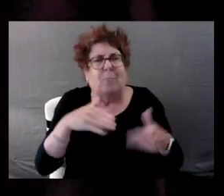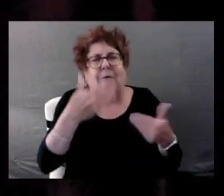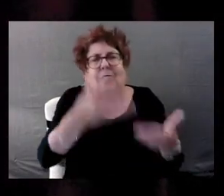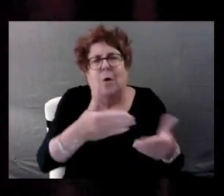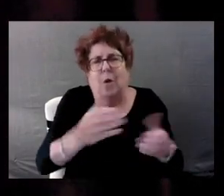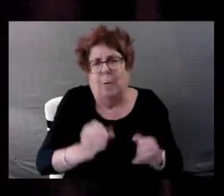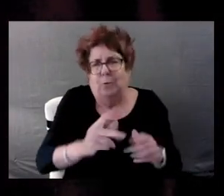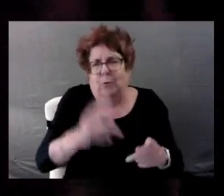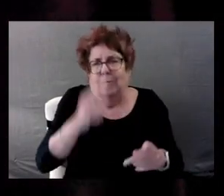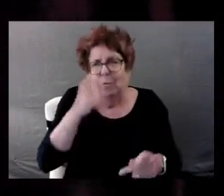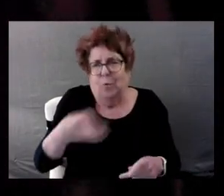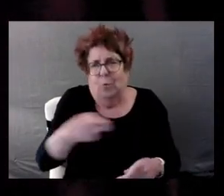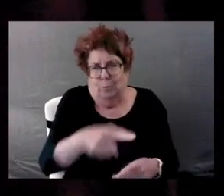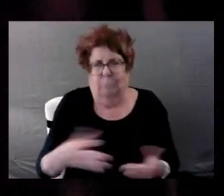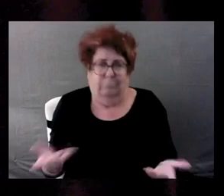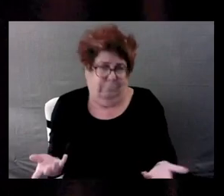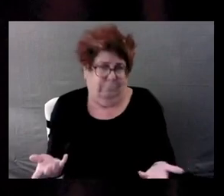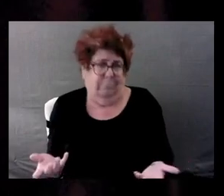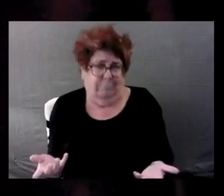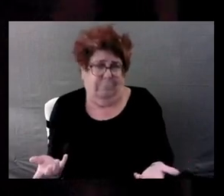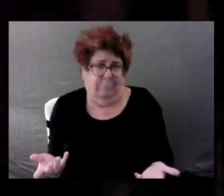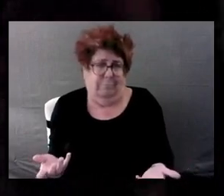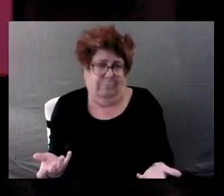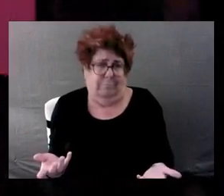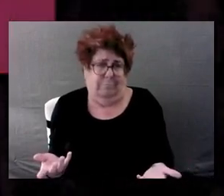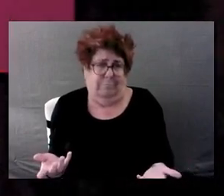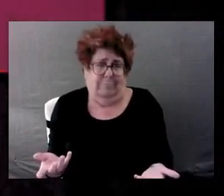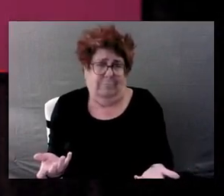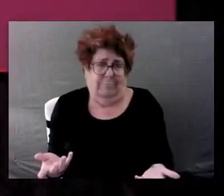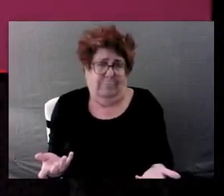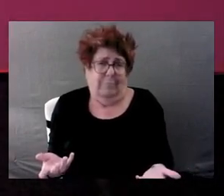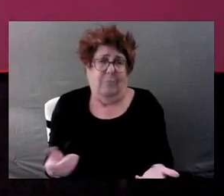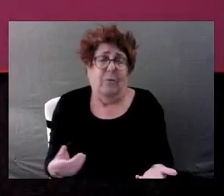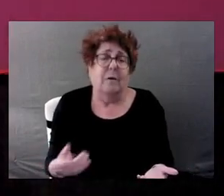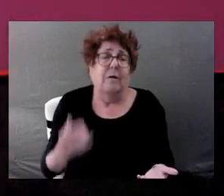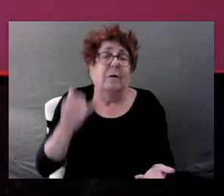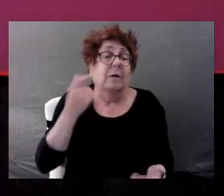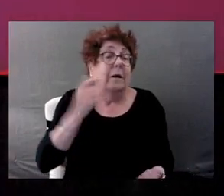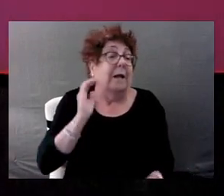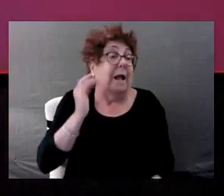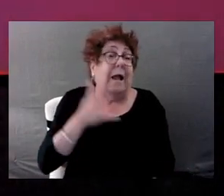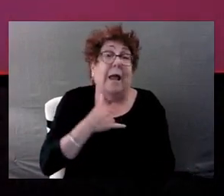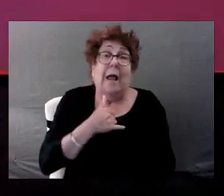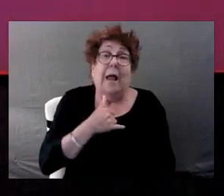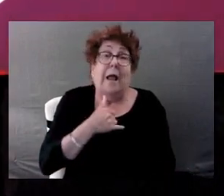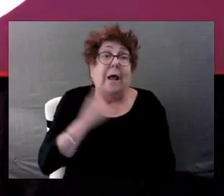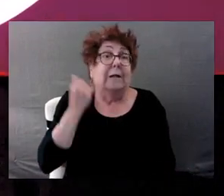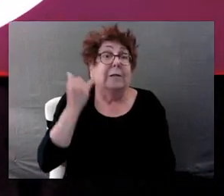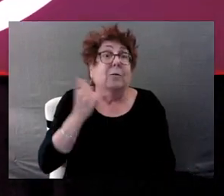you. And what if we're really shifting our paradigm to see that?